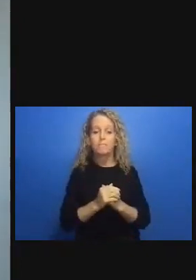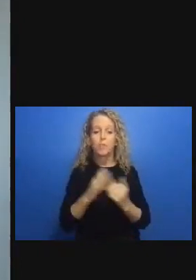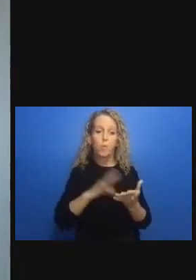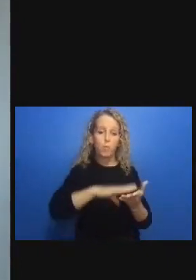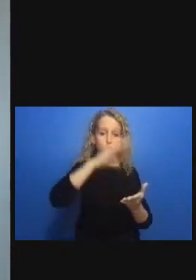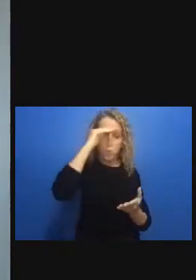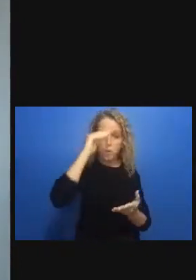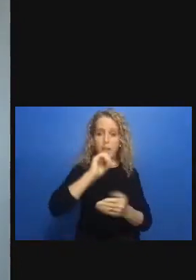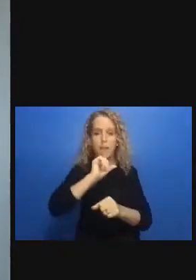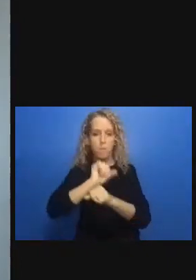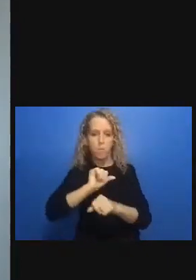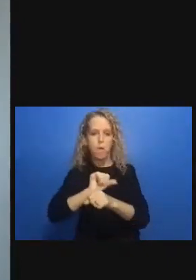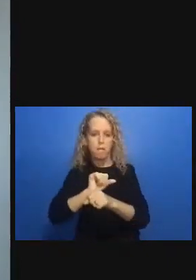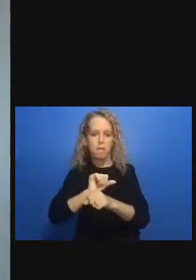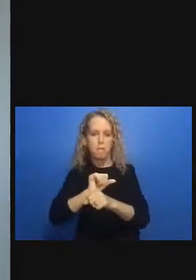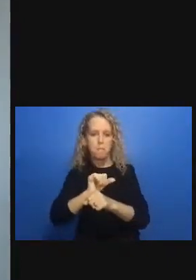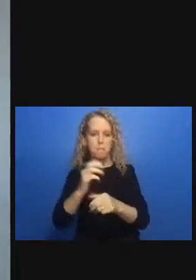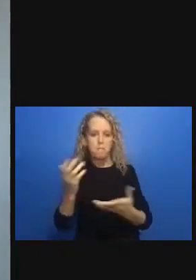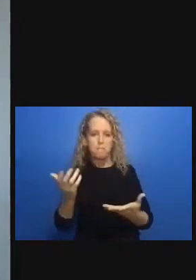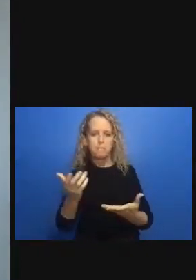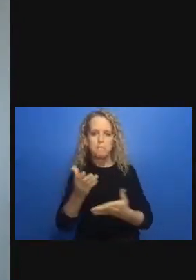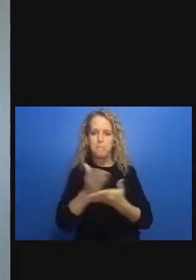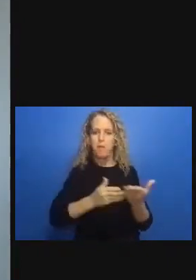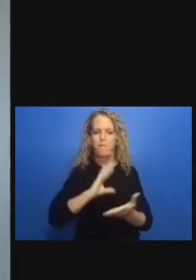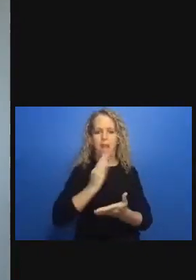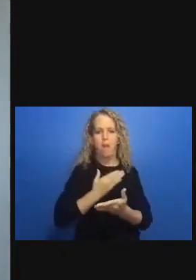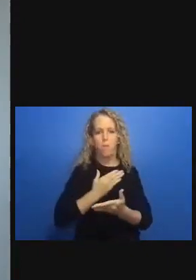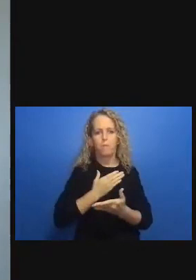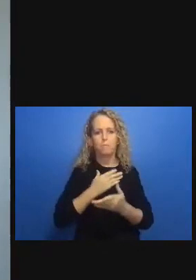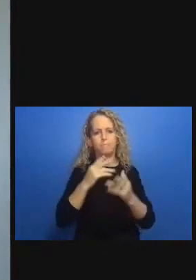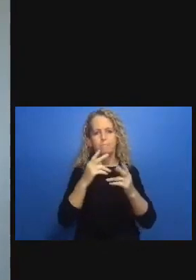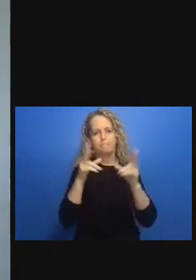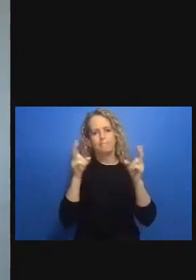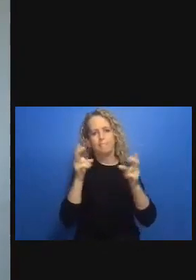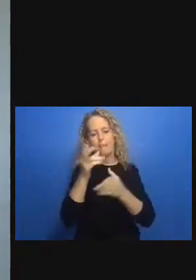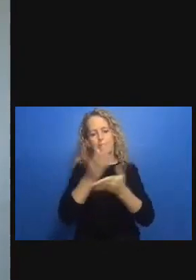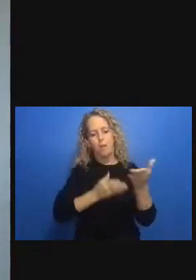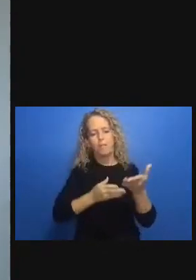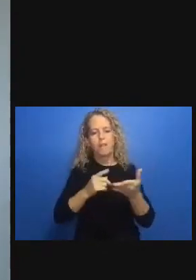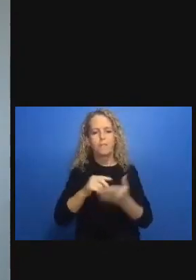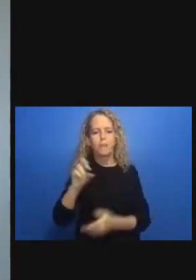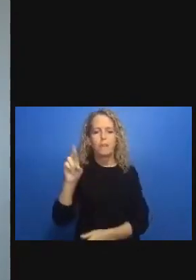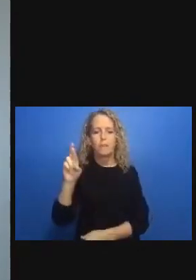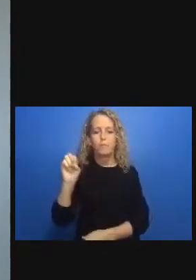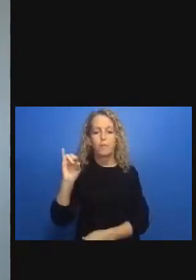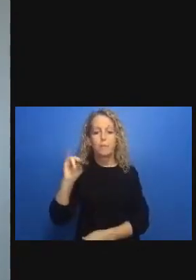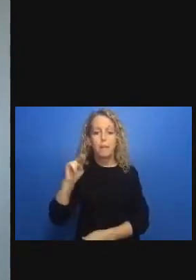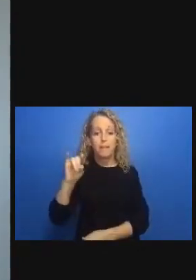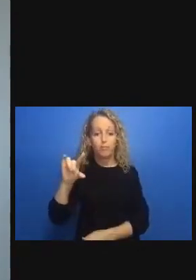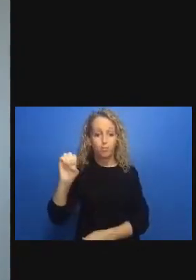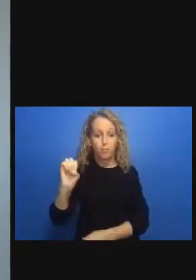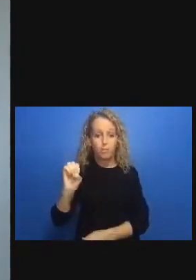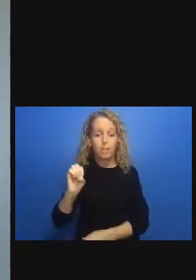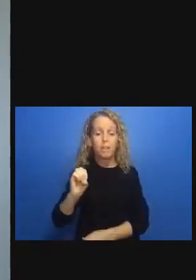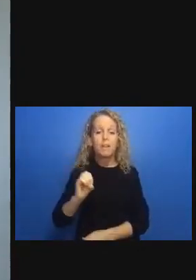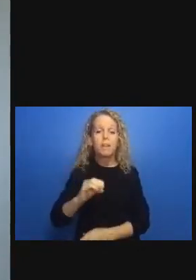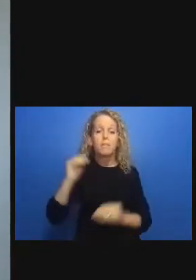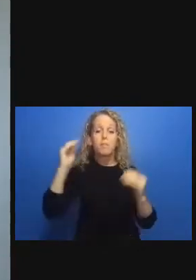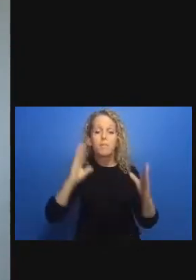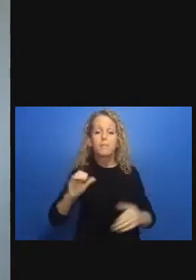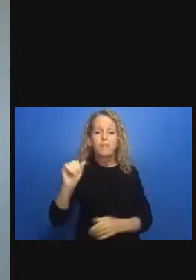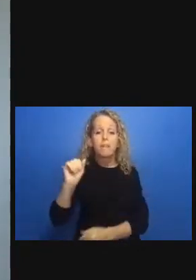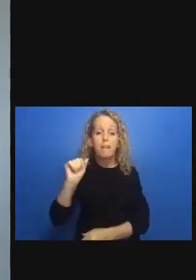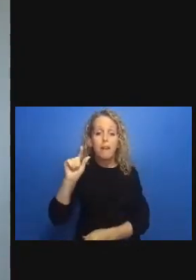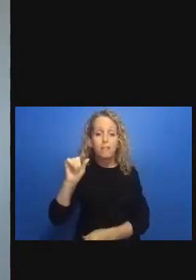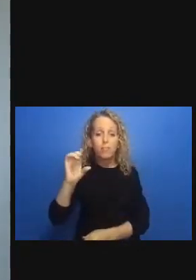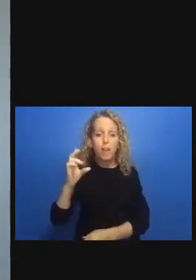and as part of this Reimagine Nova Scotia project. The project was co-chaired by Professor Andrew Rao Chaplin and